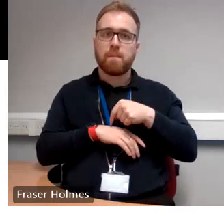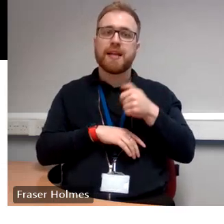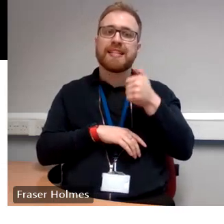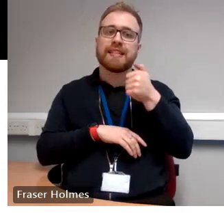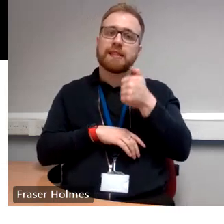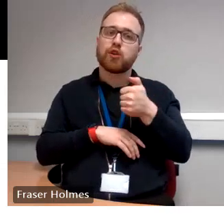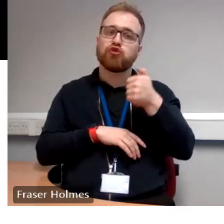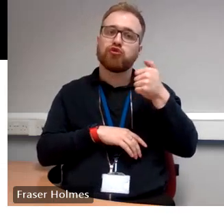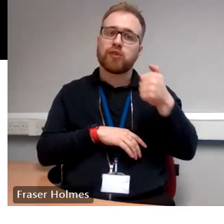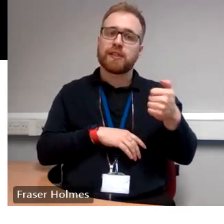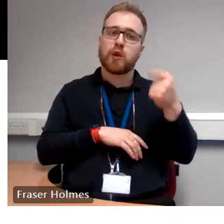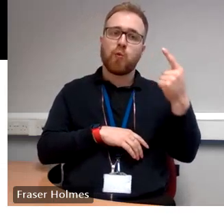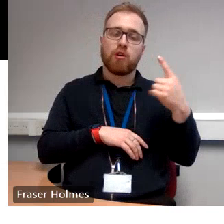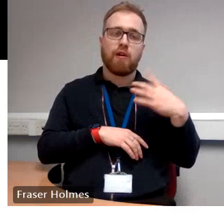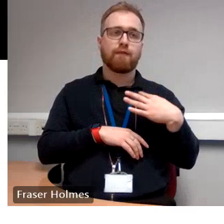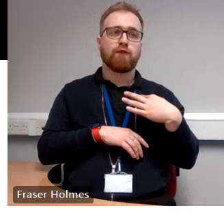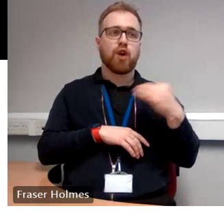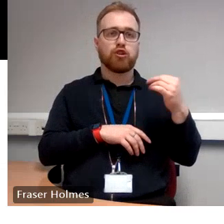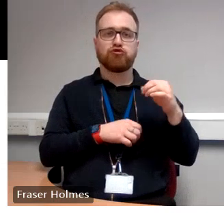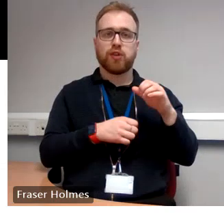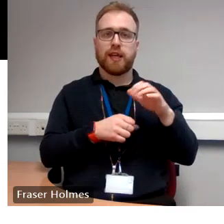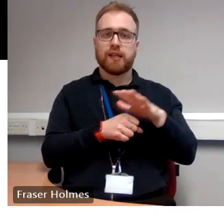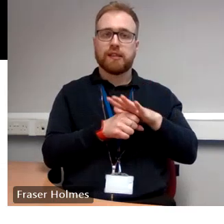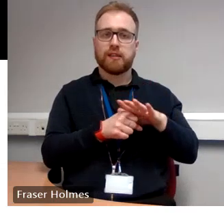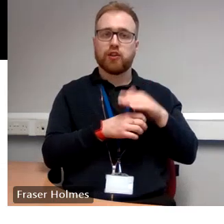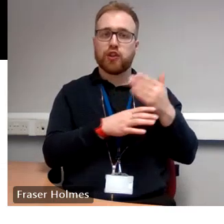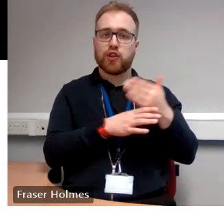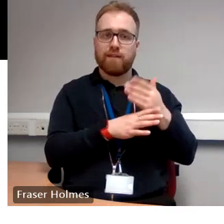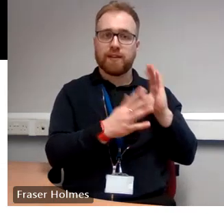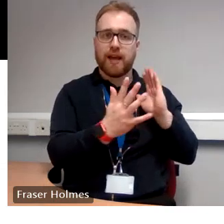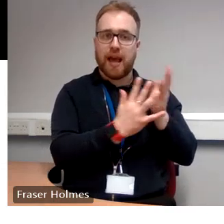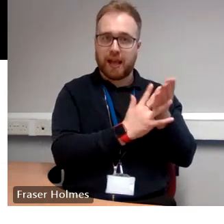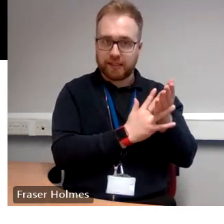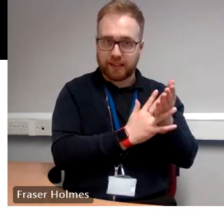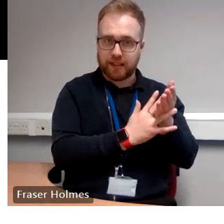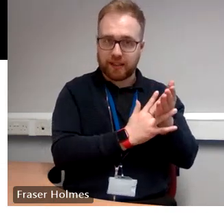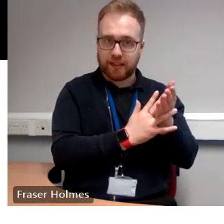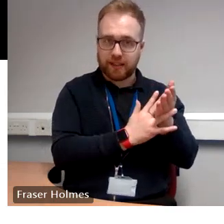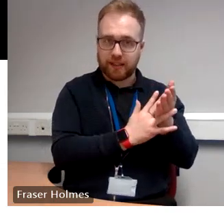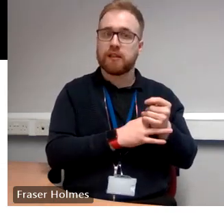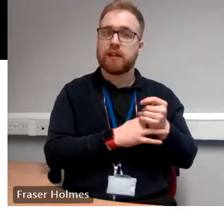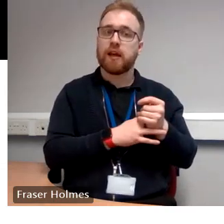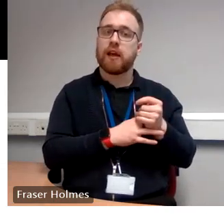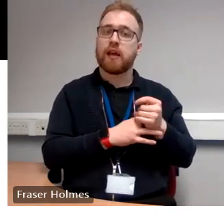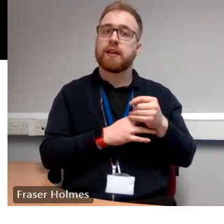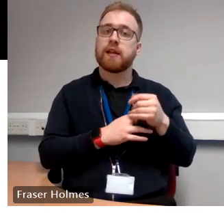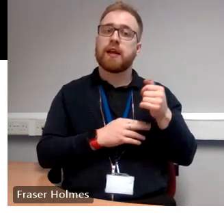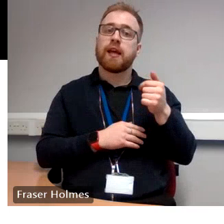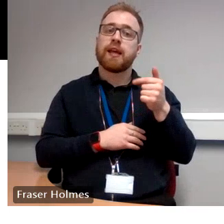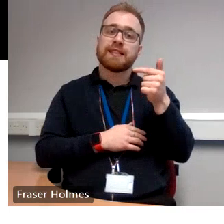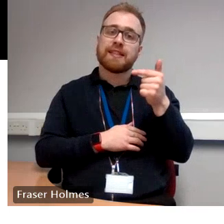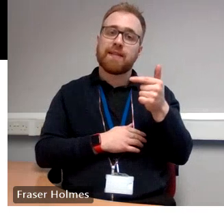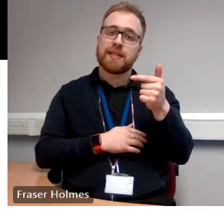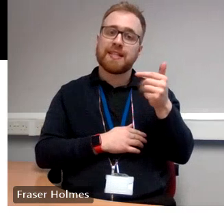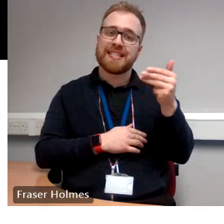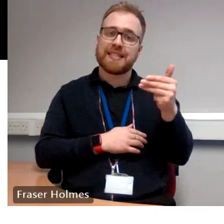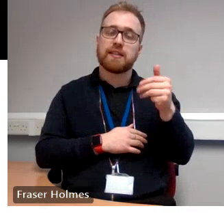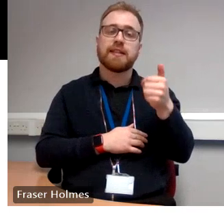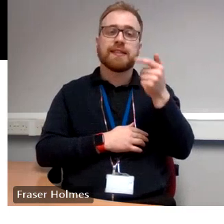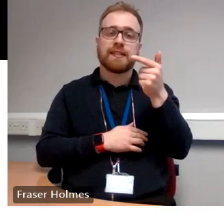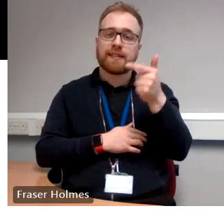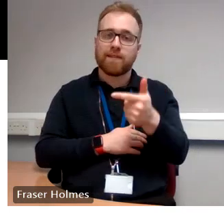661 voluntary sector services were accessed, and a 76% client wellbeing